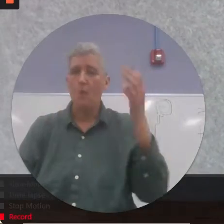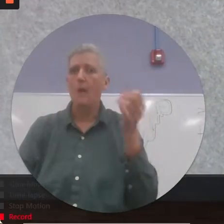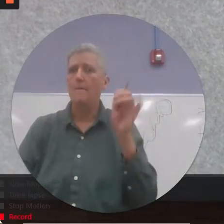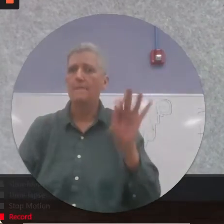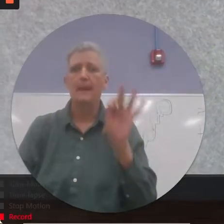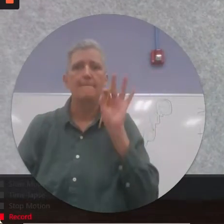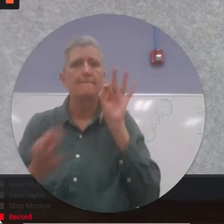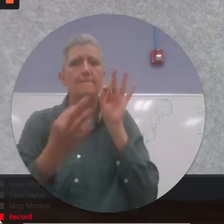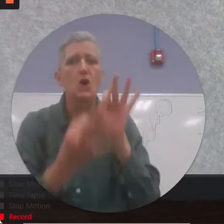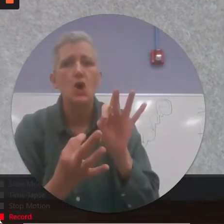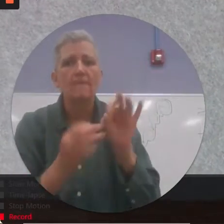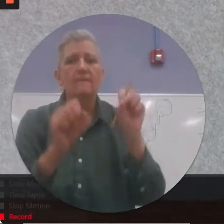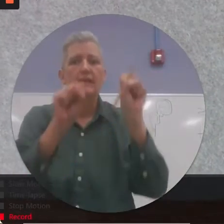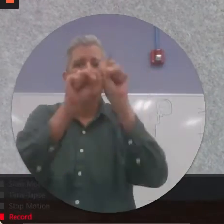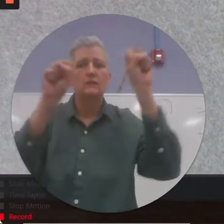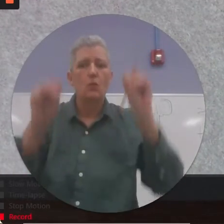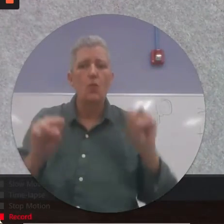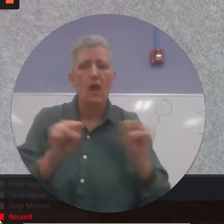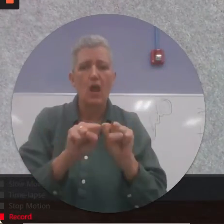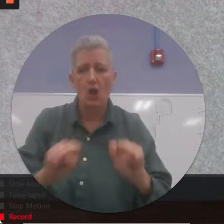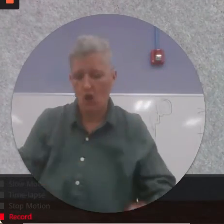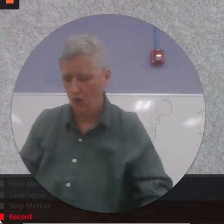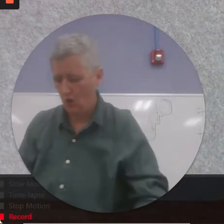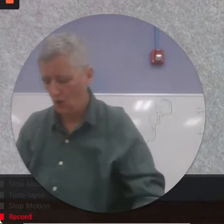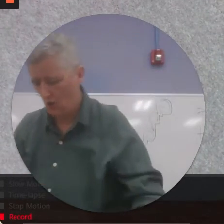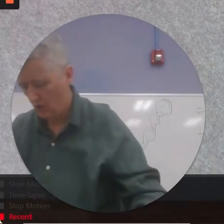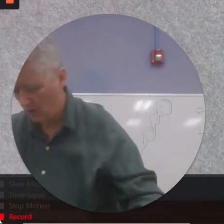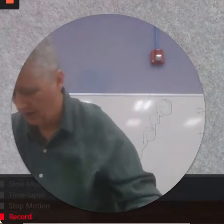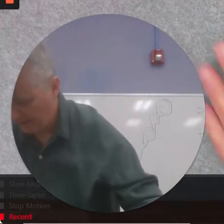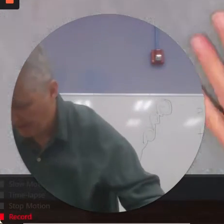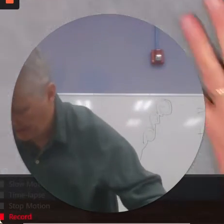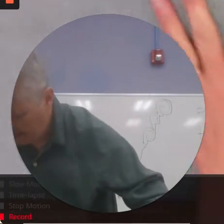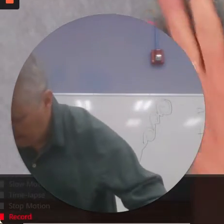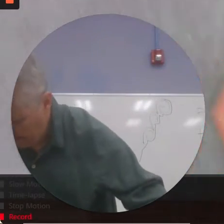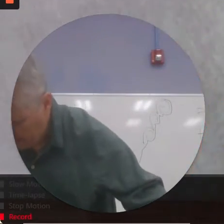You want it to be perfect. Great shape of a square.